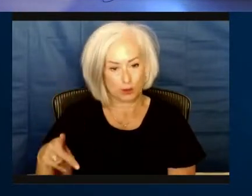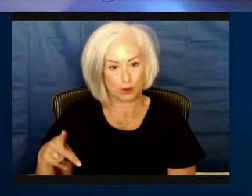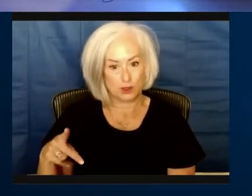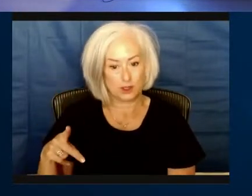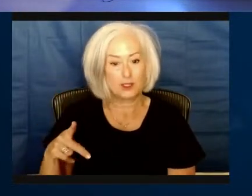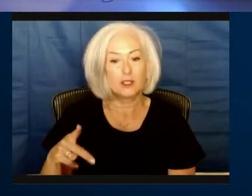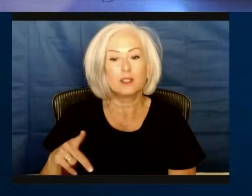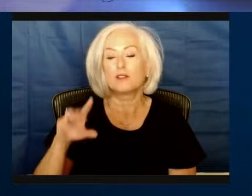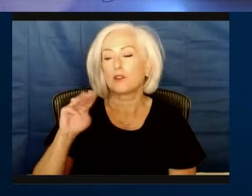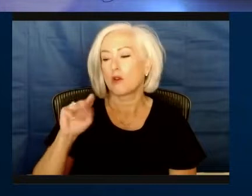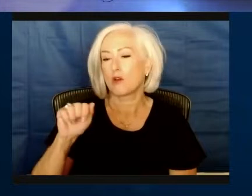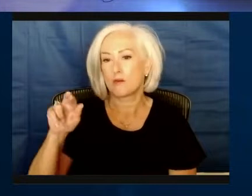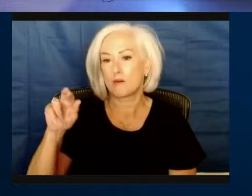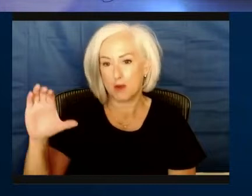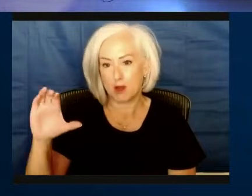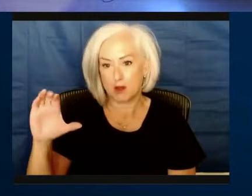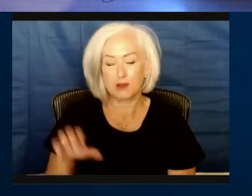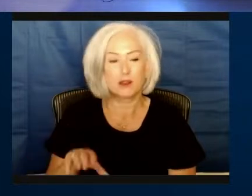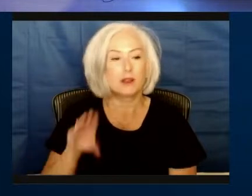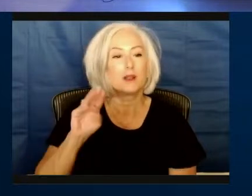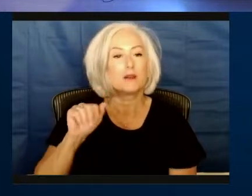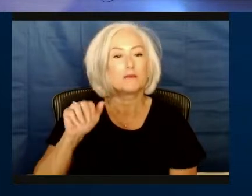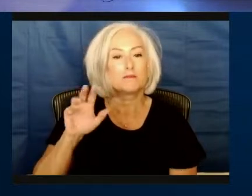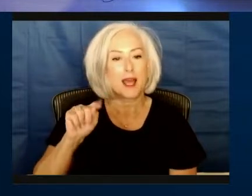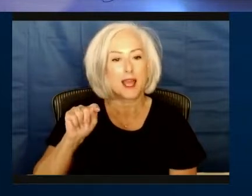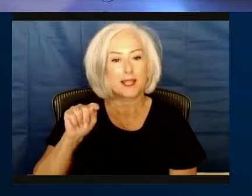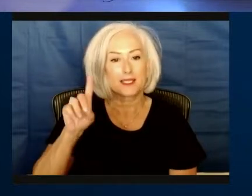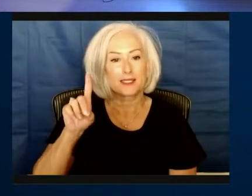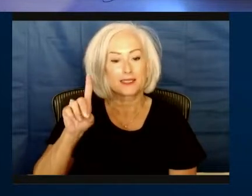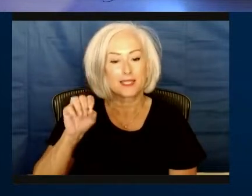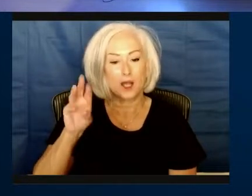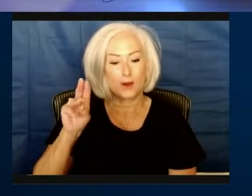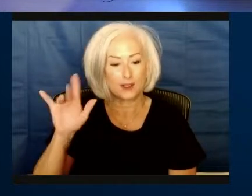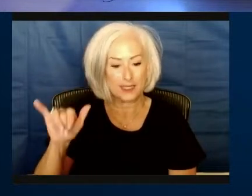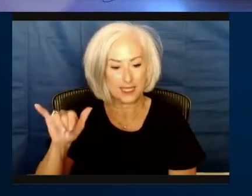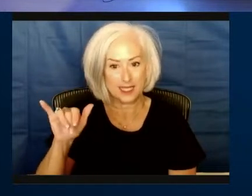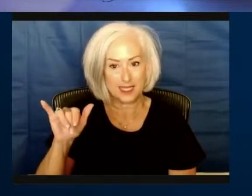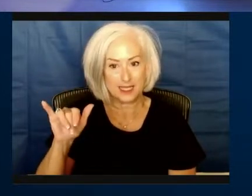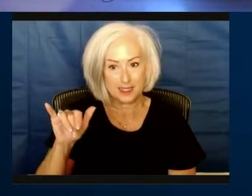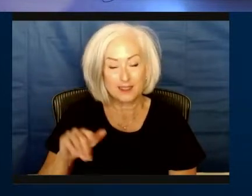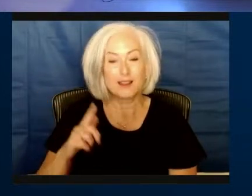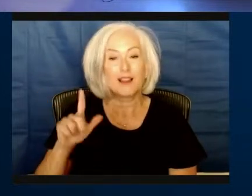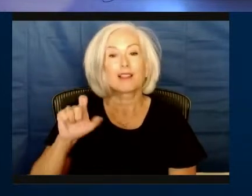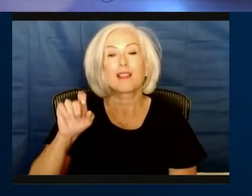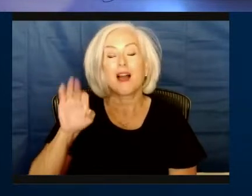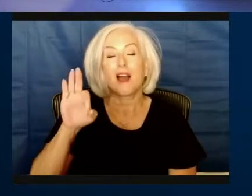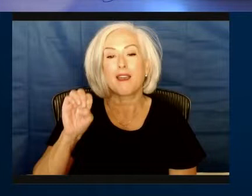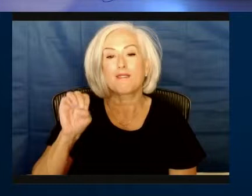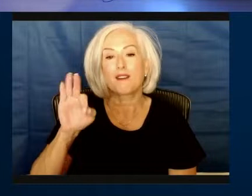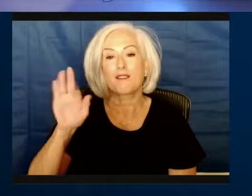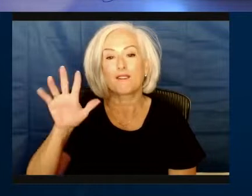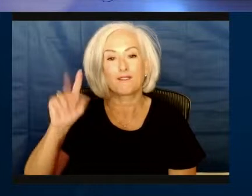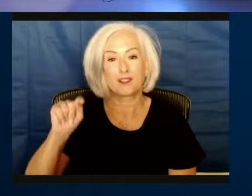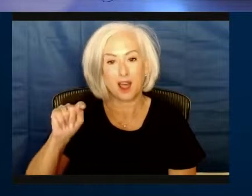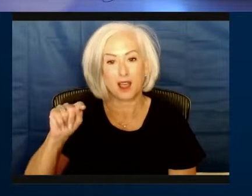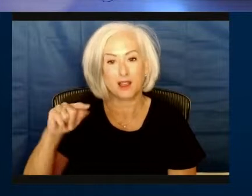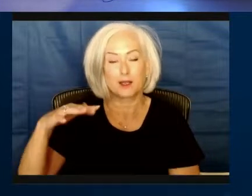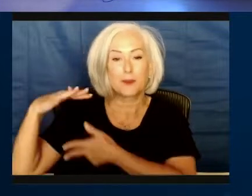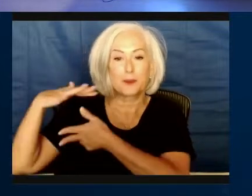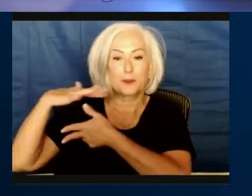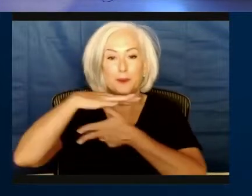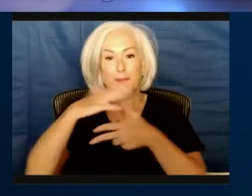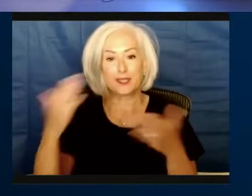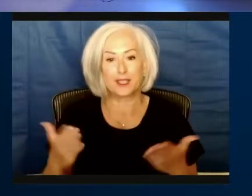Business Development for Lifelight here in the Metro. But we start with 2 survivors of the Amtrak derailment, siblings Dax and